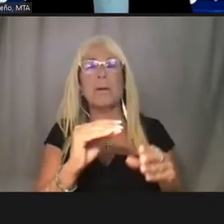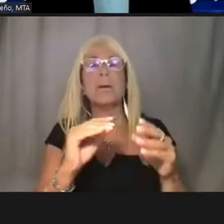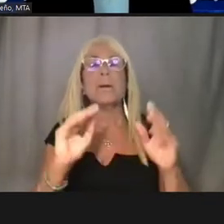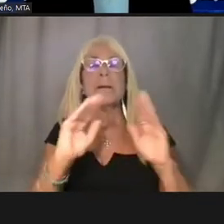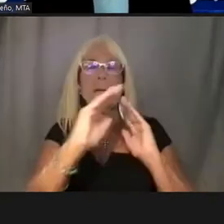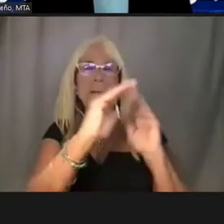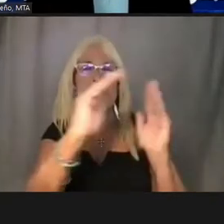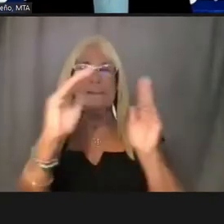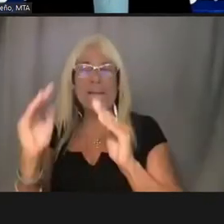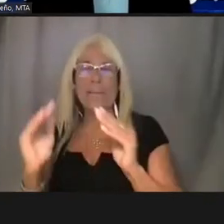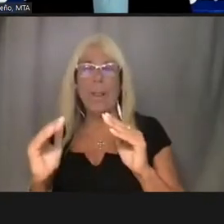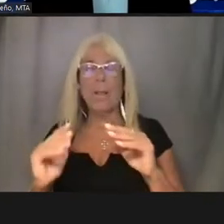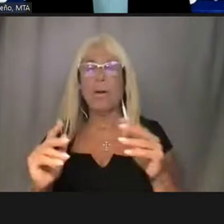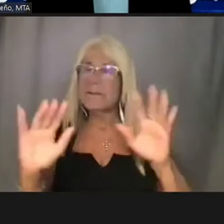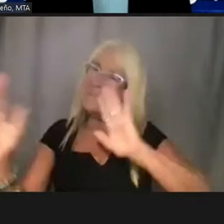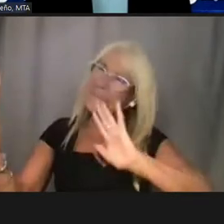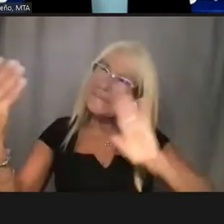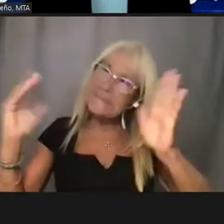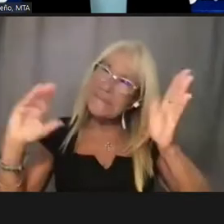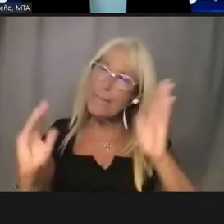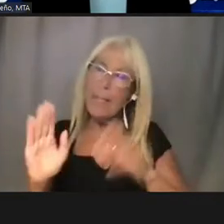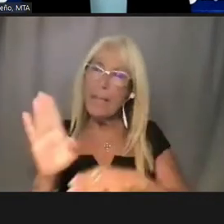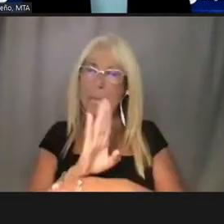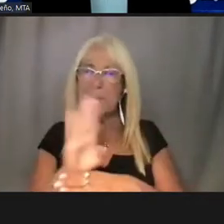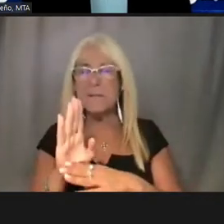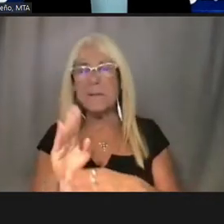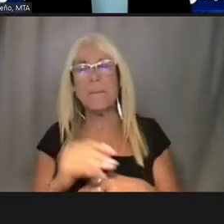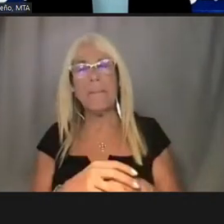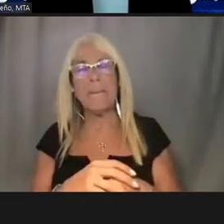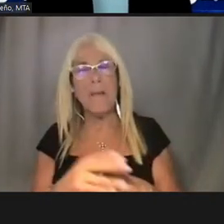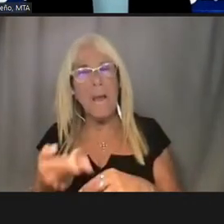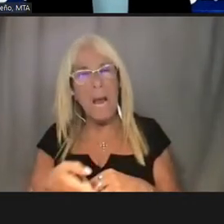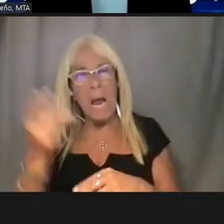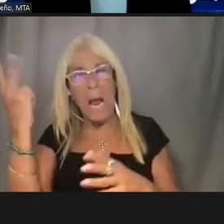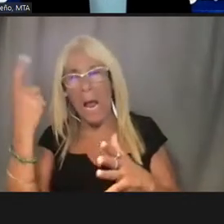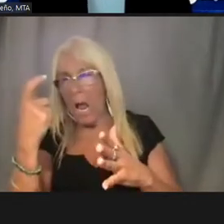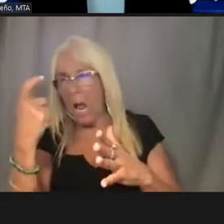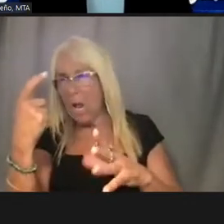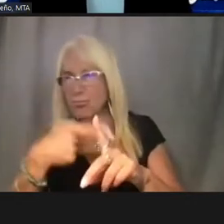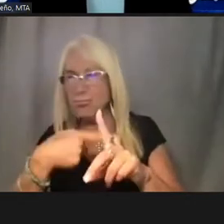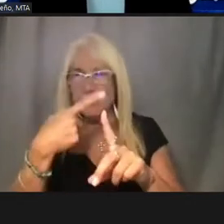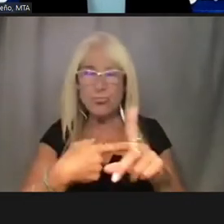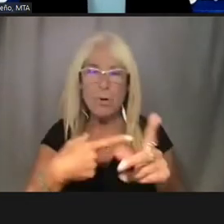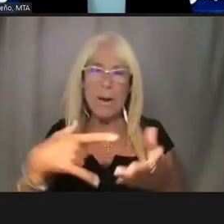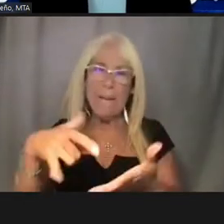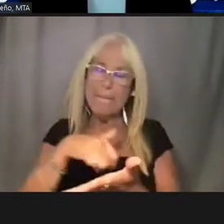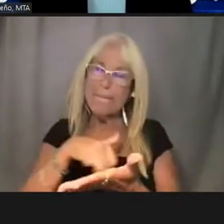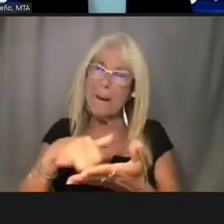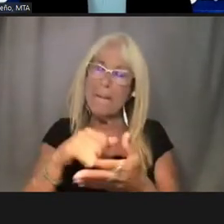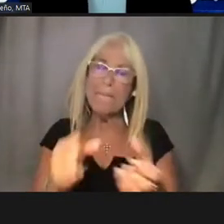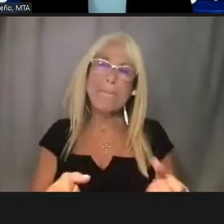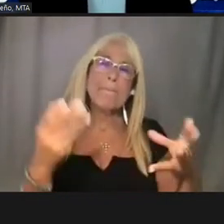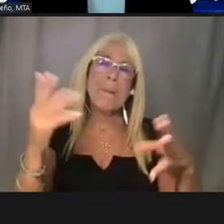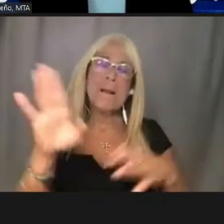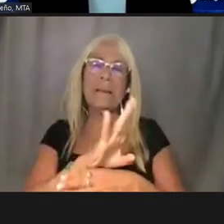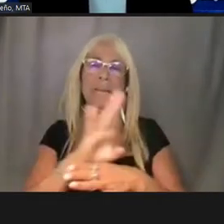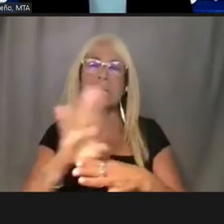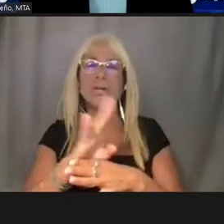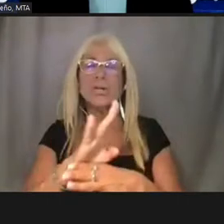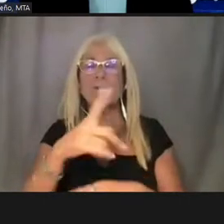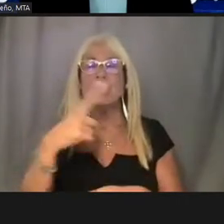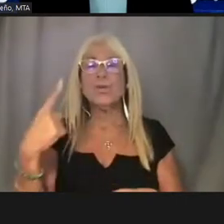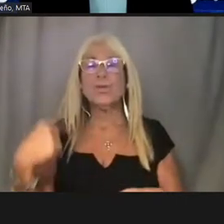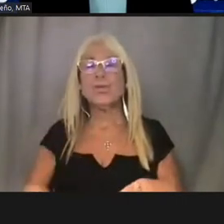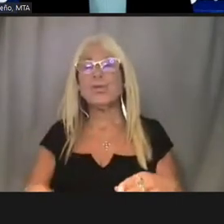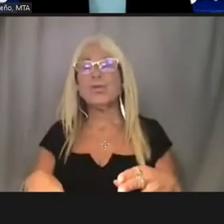in the following ways number one due to high rent in Manhattan many businesses in Chinatown have